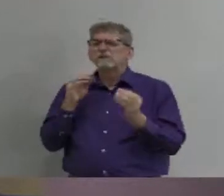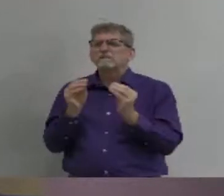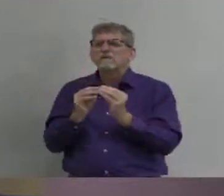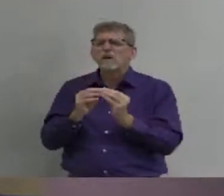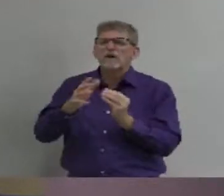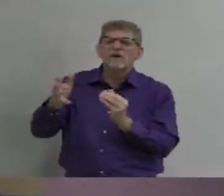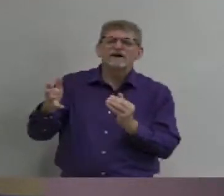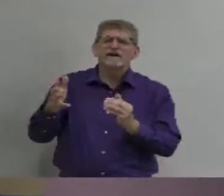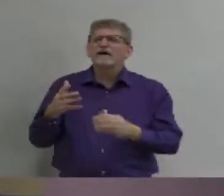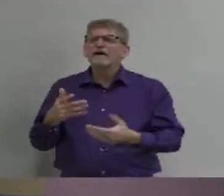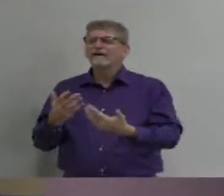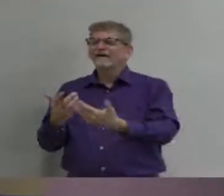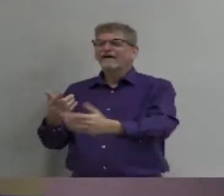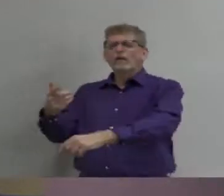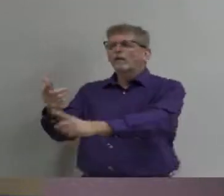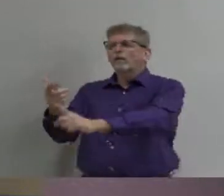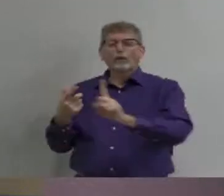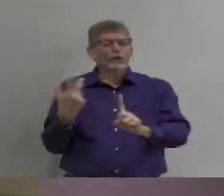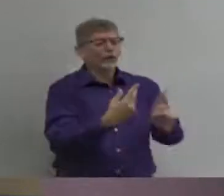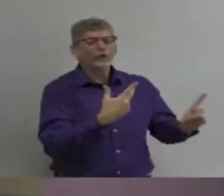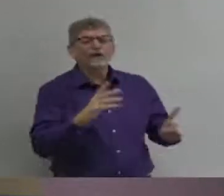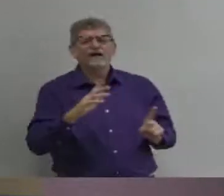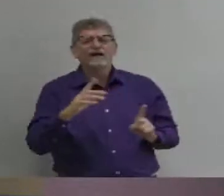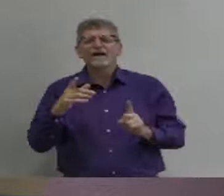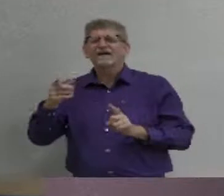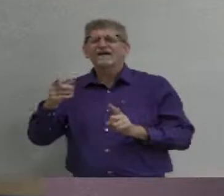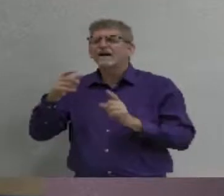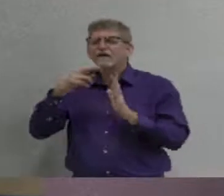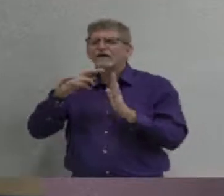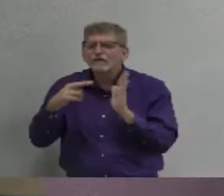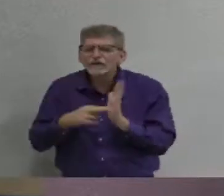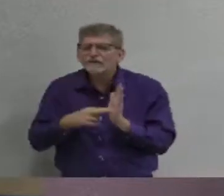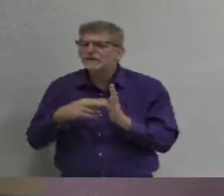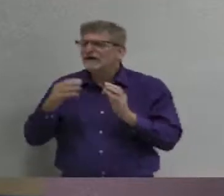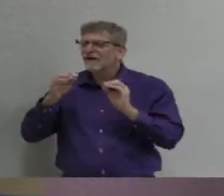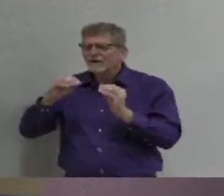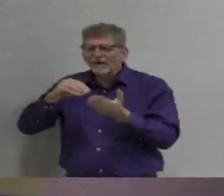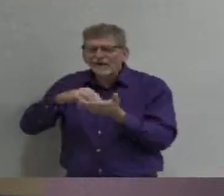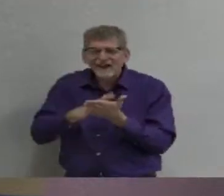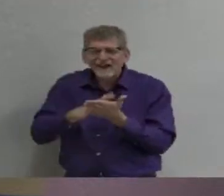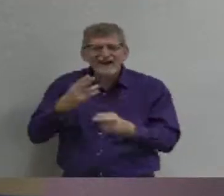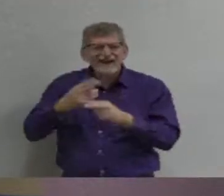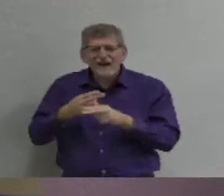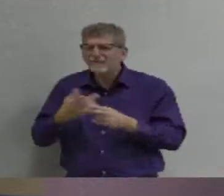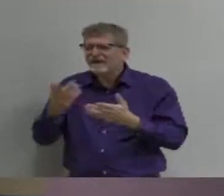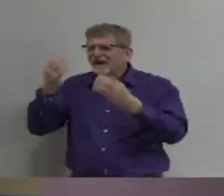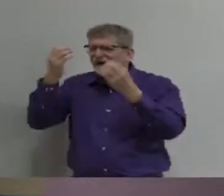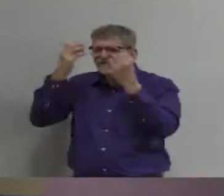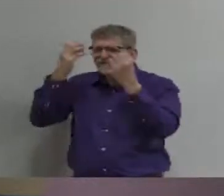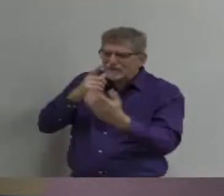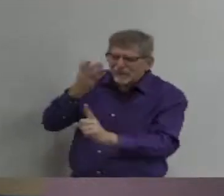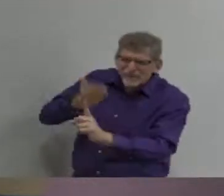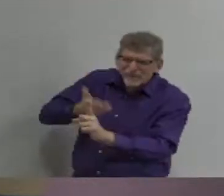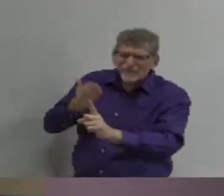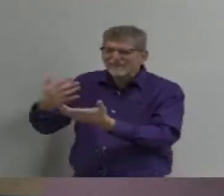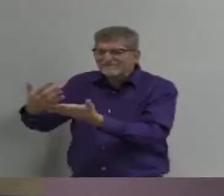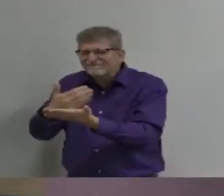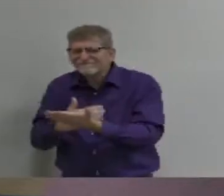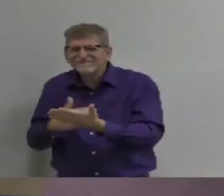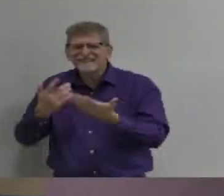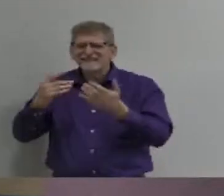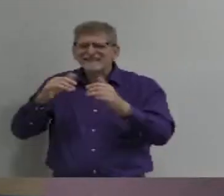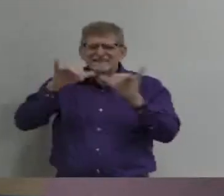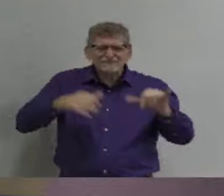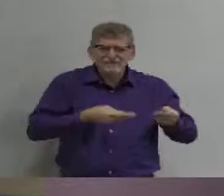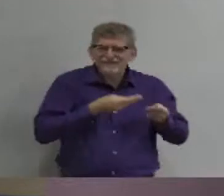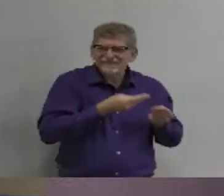they're not registered in the database at all, right? So we haven't collected any of their information into the Zotec system ahead of